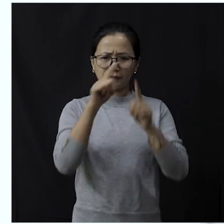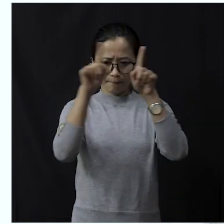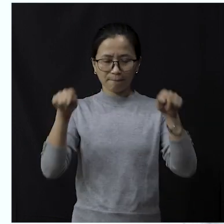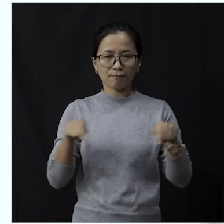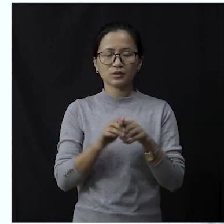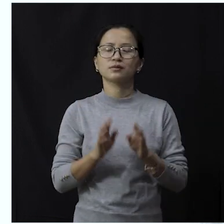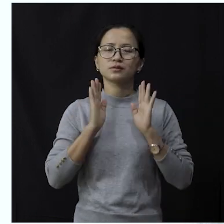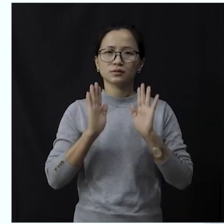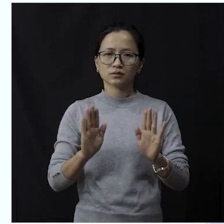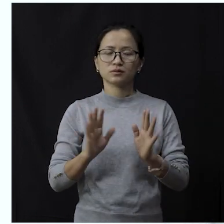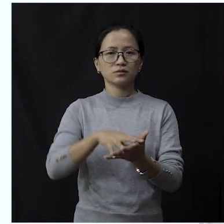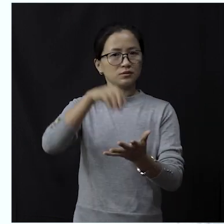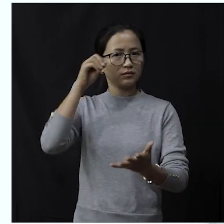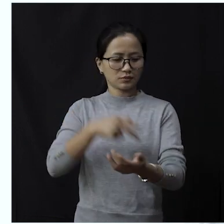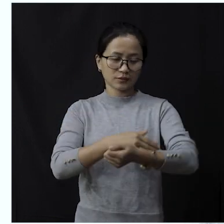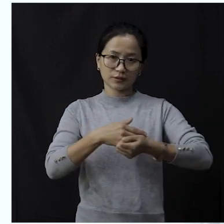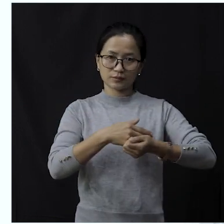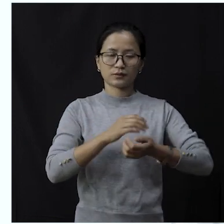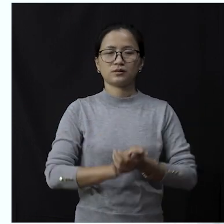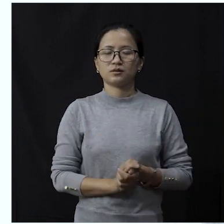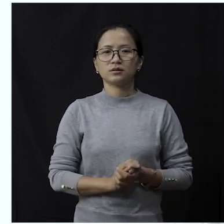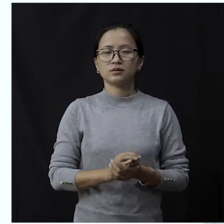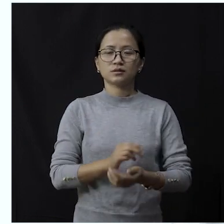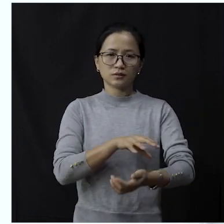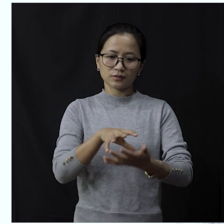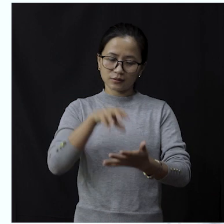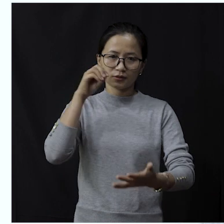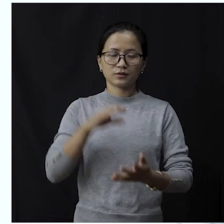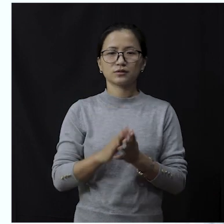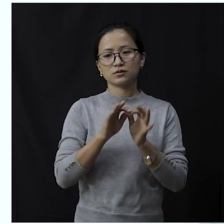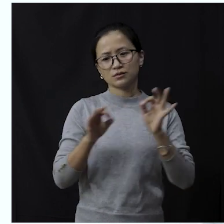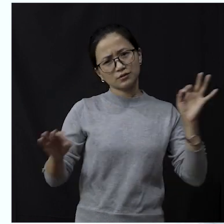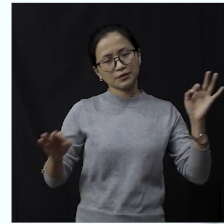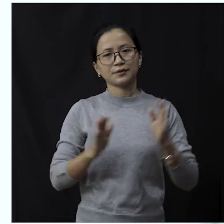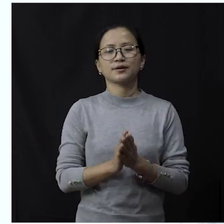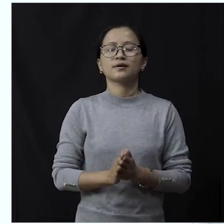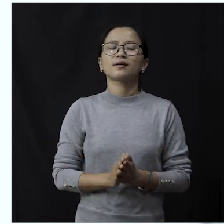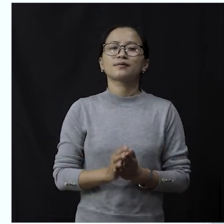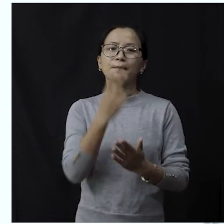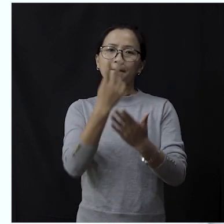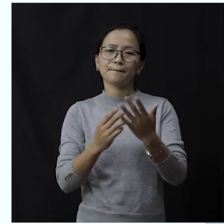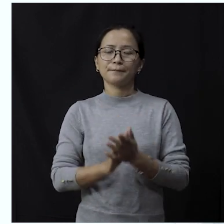pictures, but you also have to learn the names and also learn the story in the meantime. Okay?